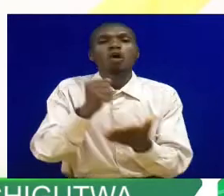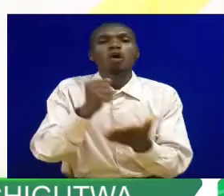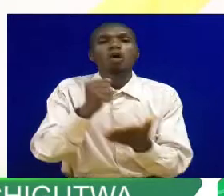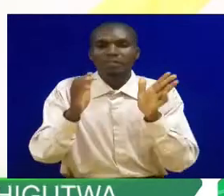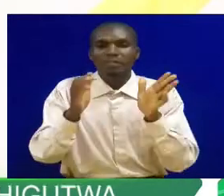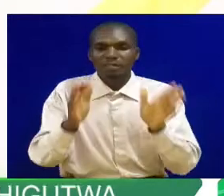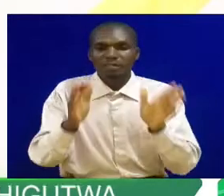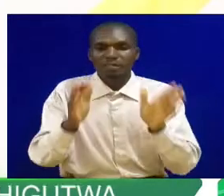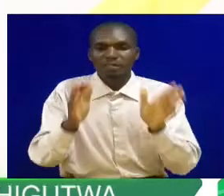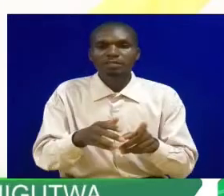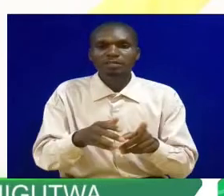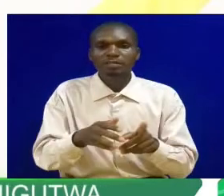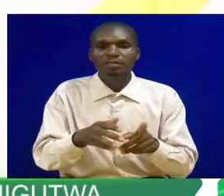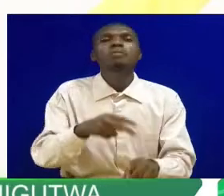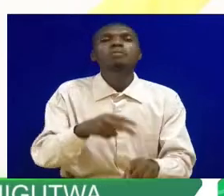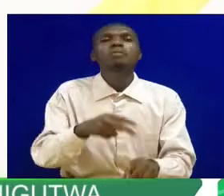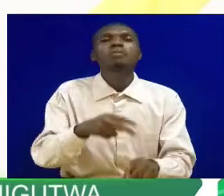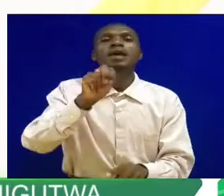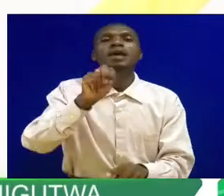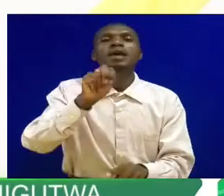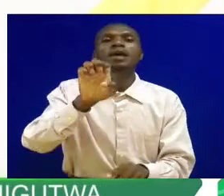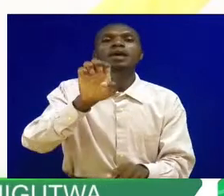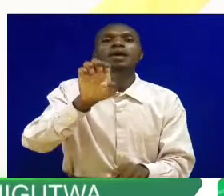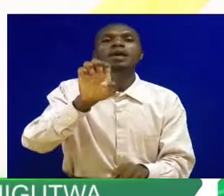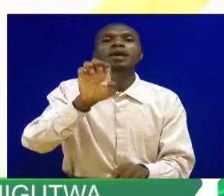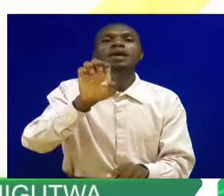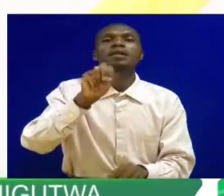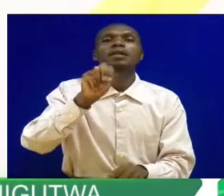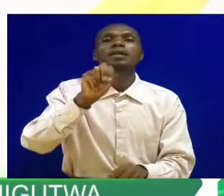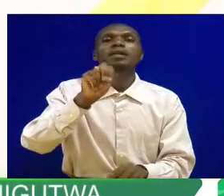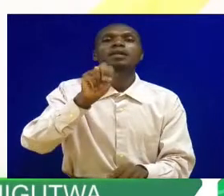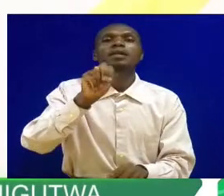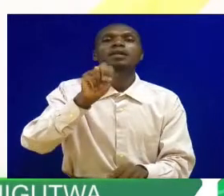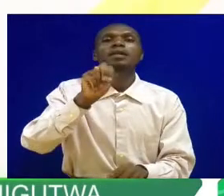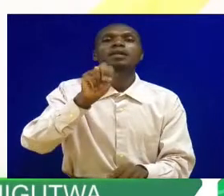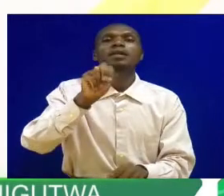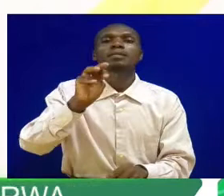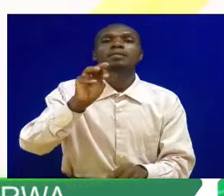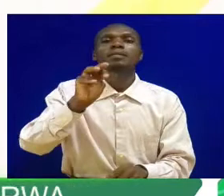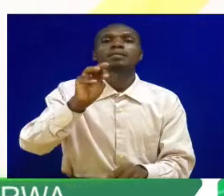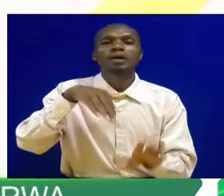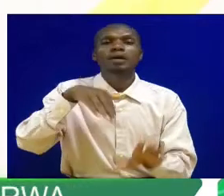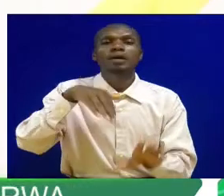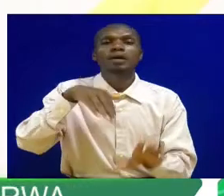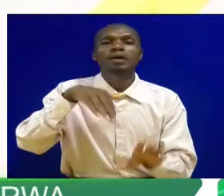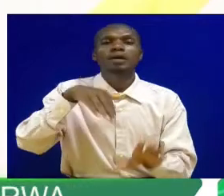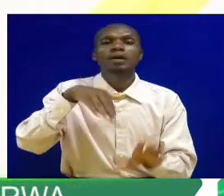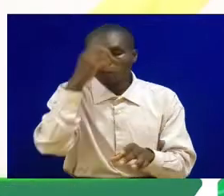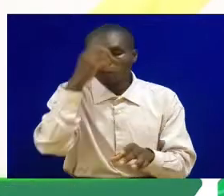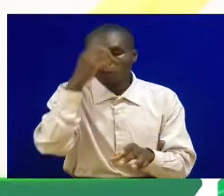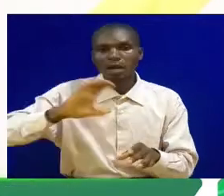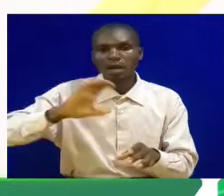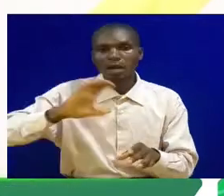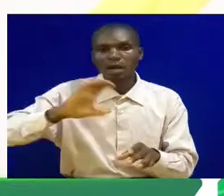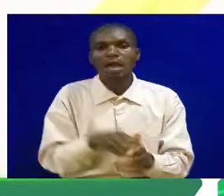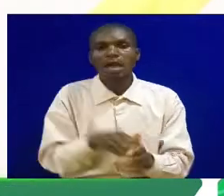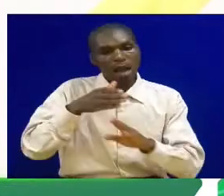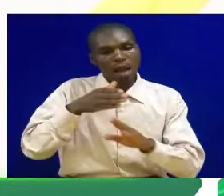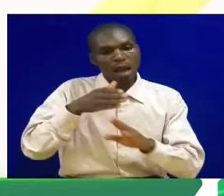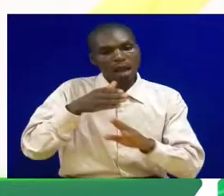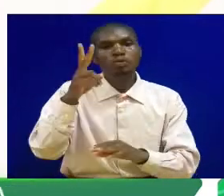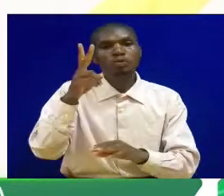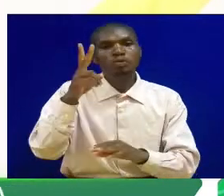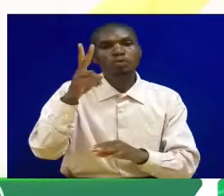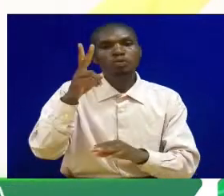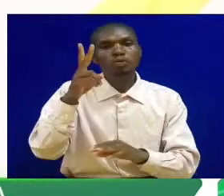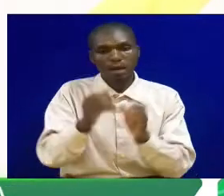Kia nema mbaika sensemo ya Transmara ime kaunti ya Narok magega y'abakora imirimo babere kurwa se factory